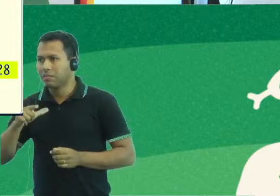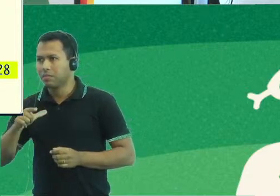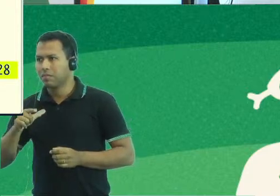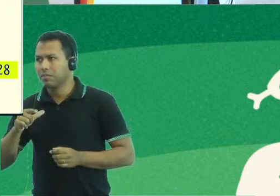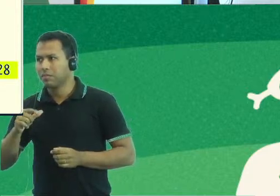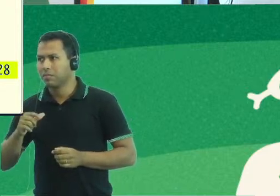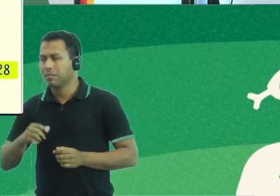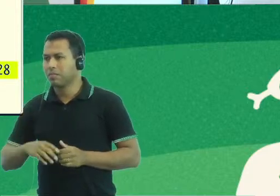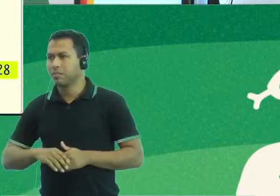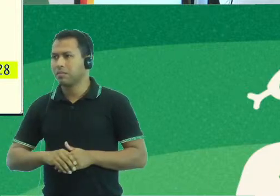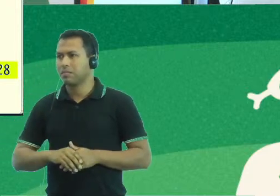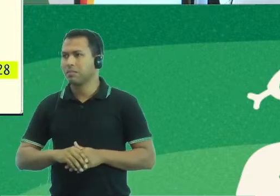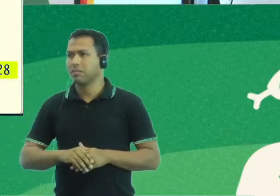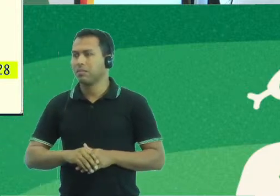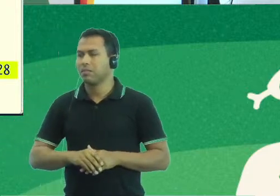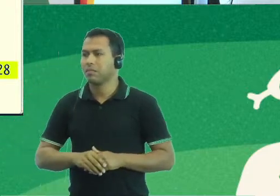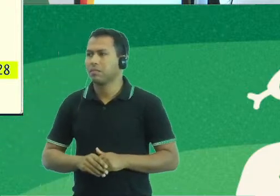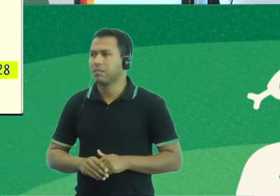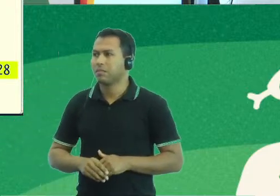Or